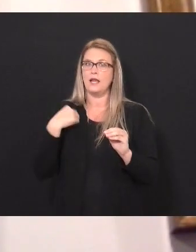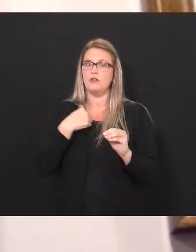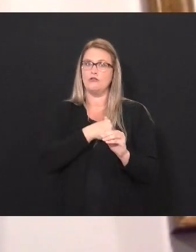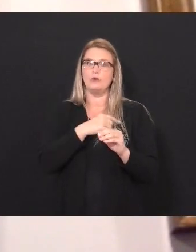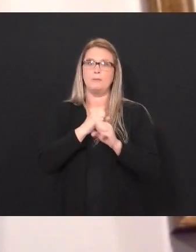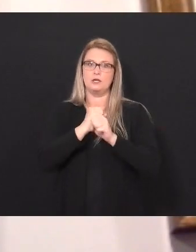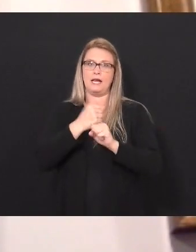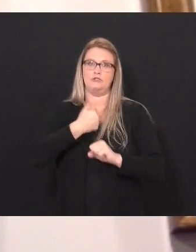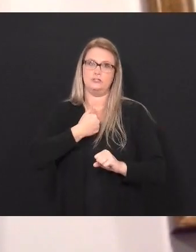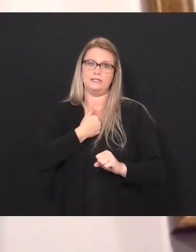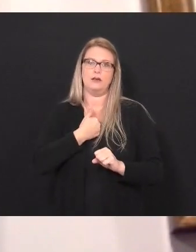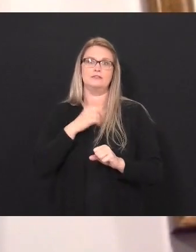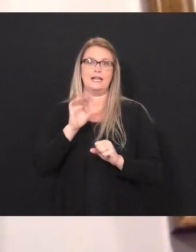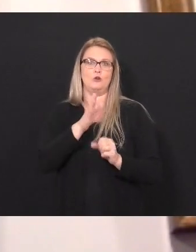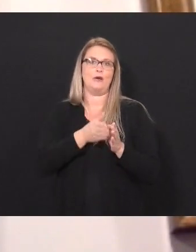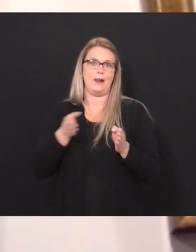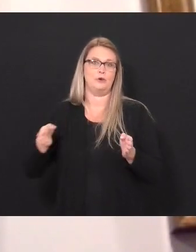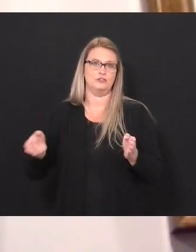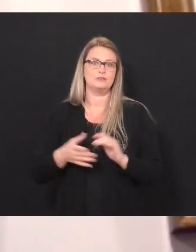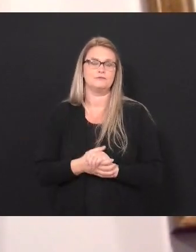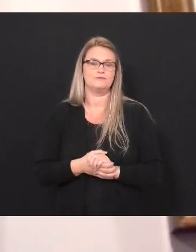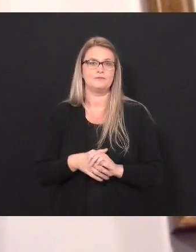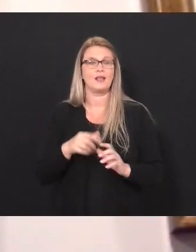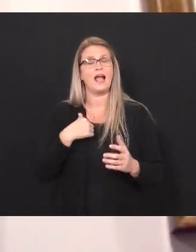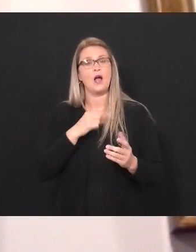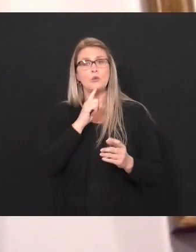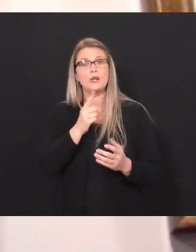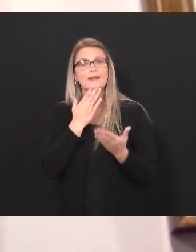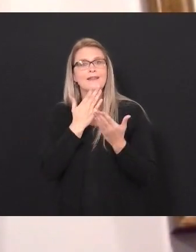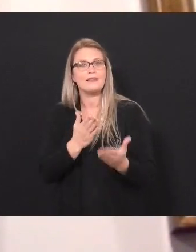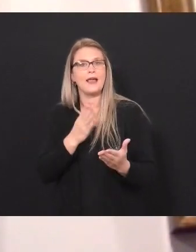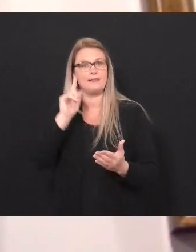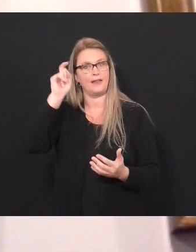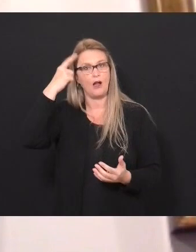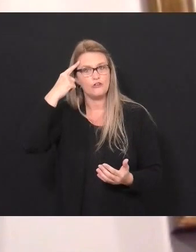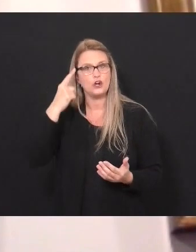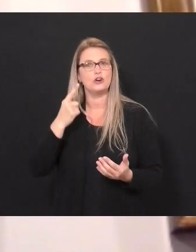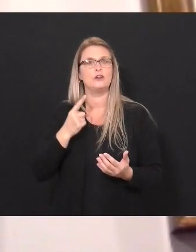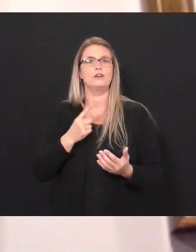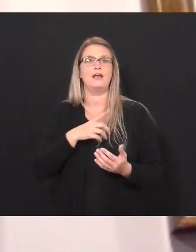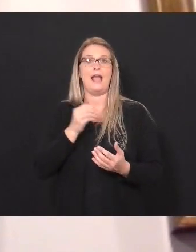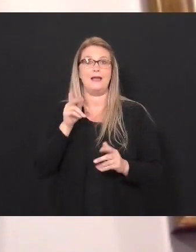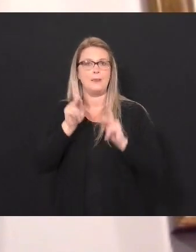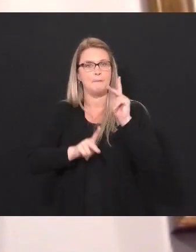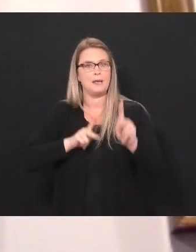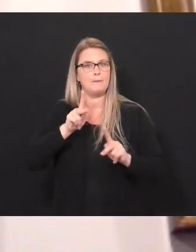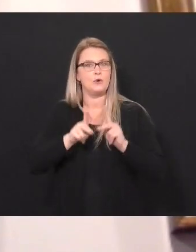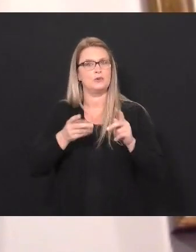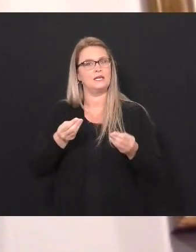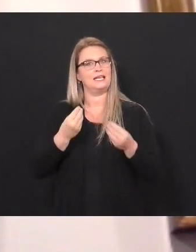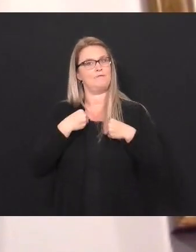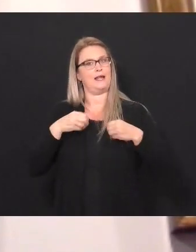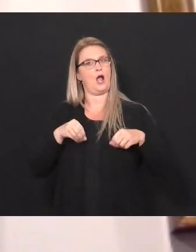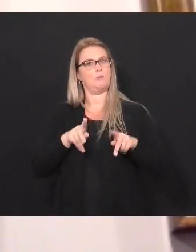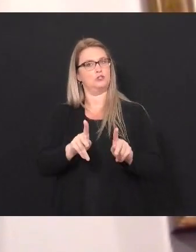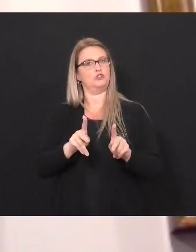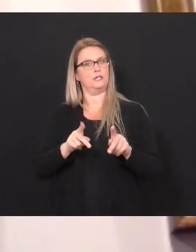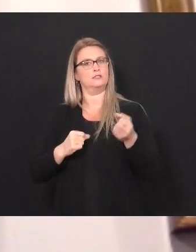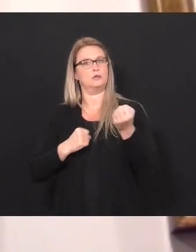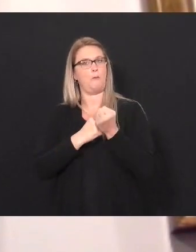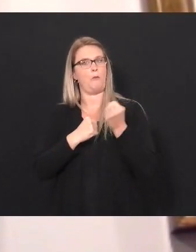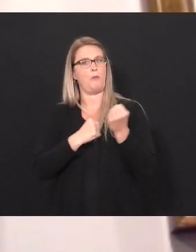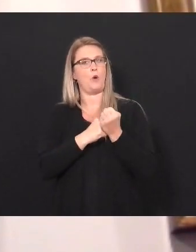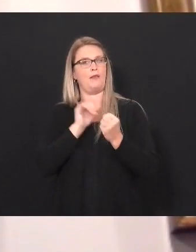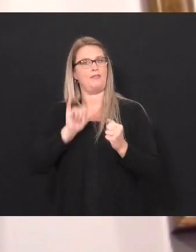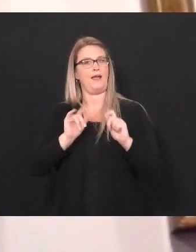United States. And I really thank you and thank the governor for giving me the opportunity to serve and to try to